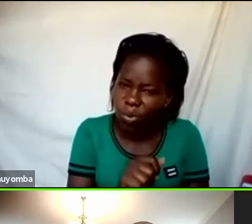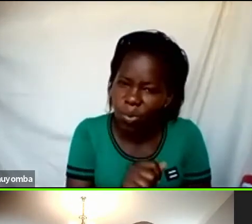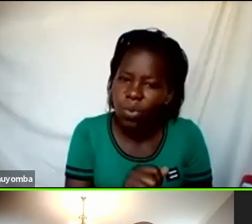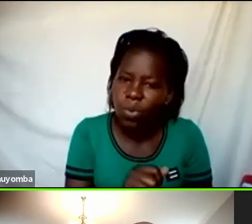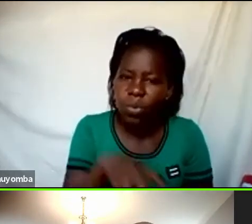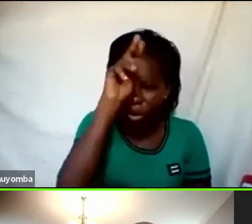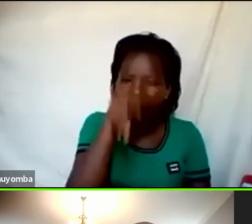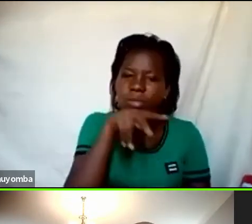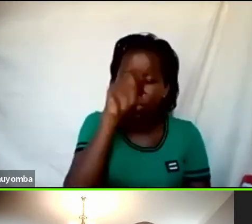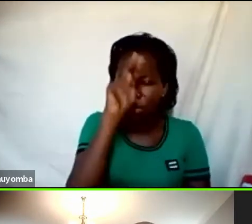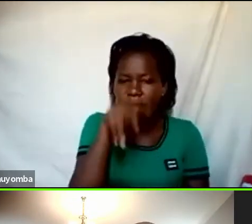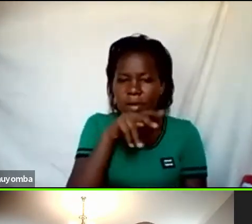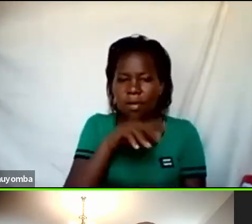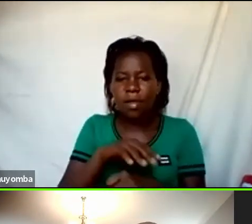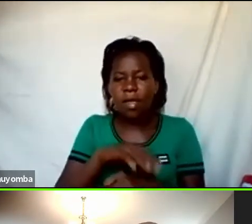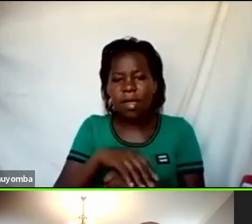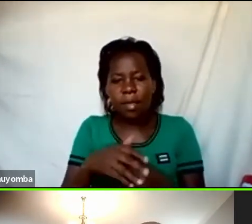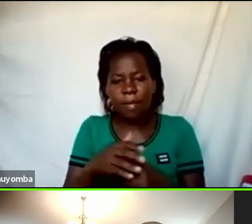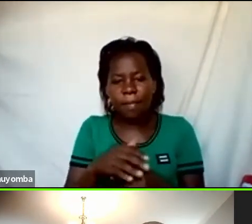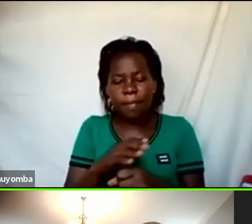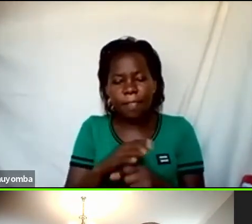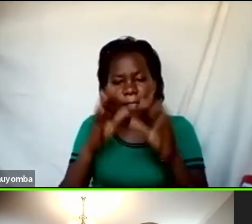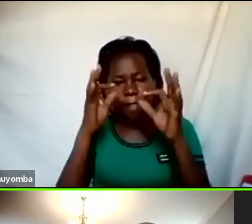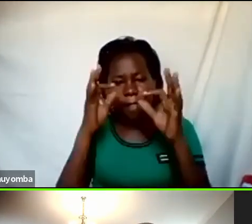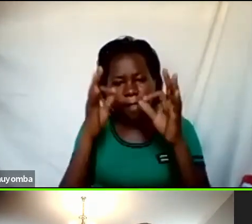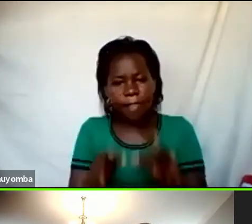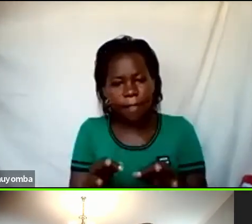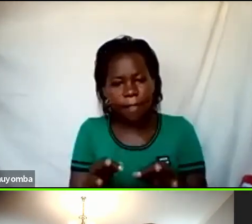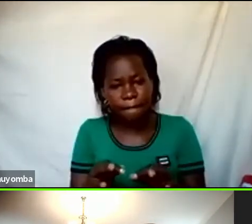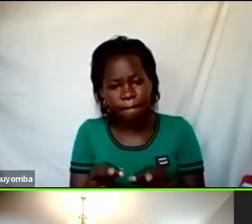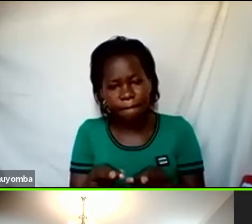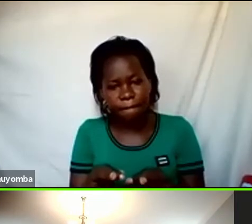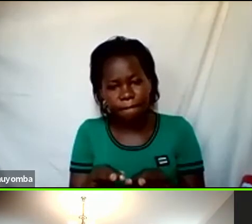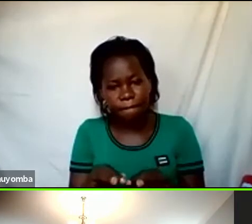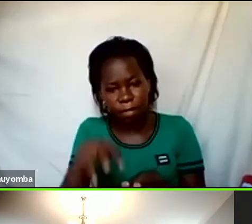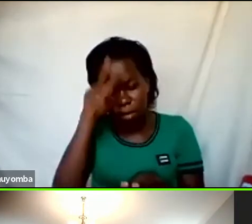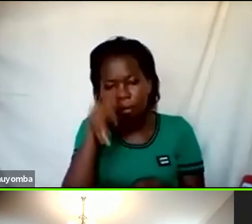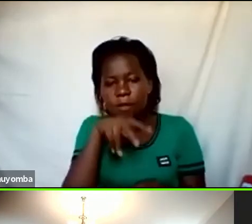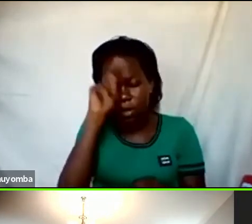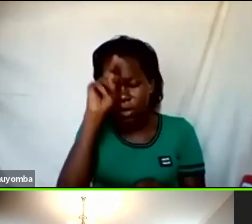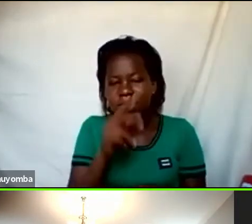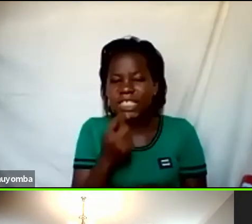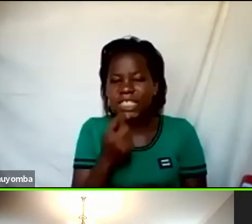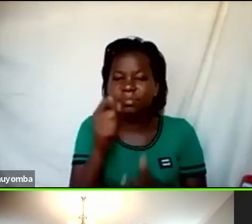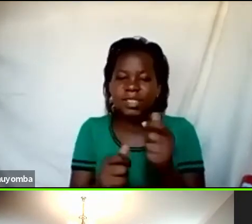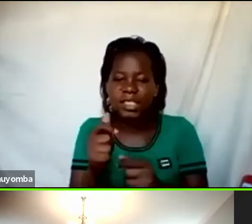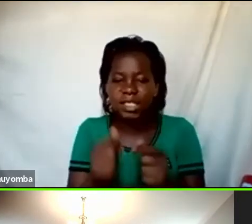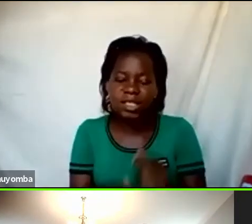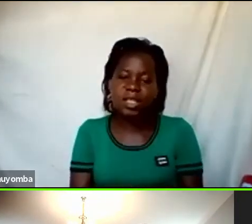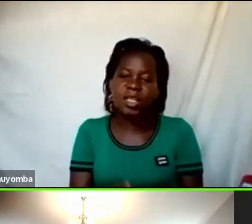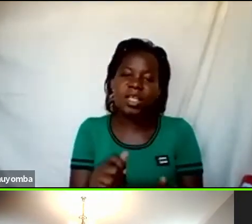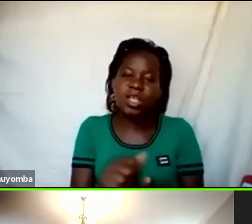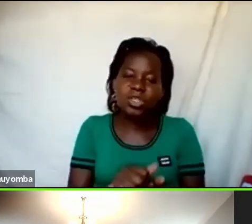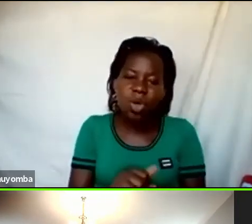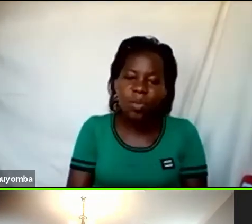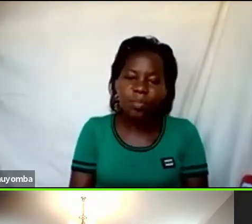that is to do with everything to do with goats, goat milk, soap, goat milk, paint, leather, and all of that. Very interesting